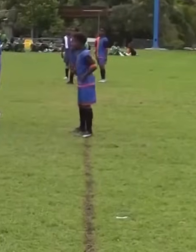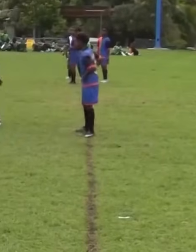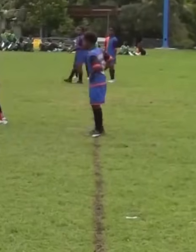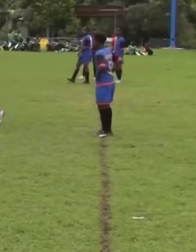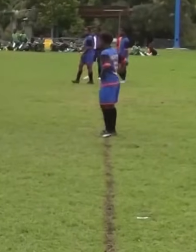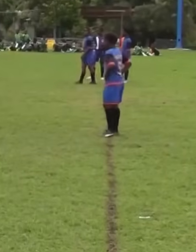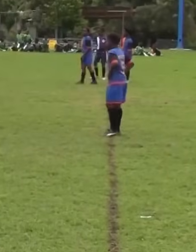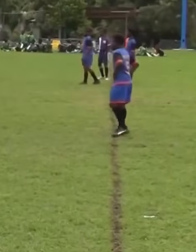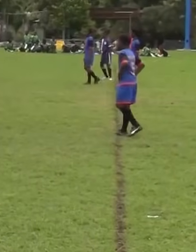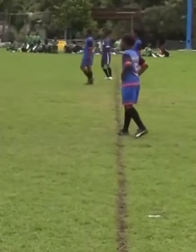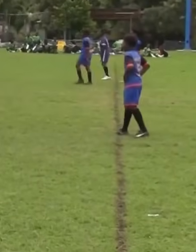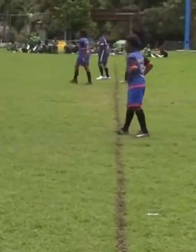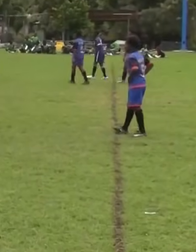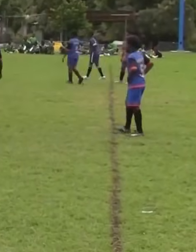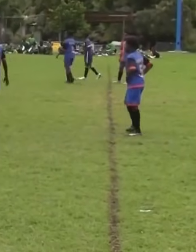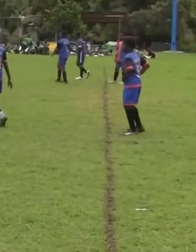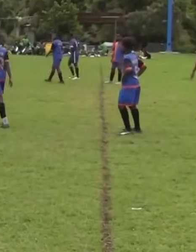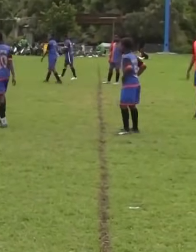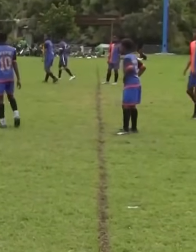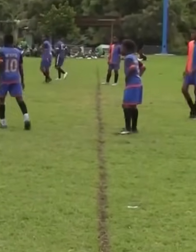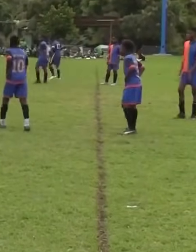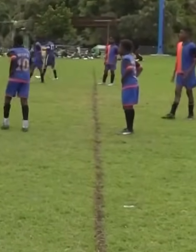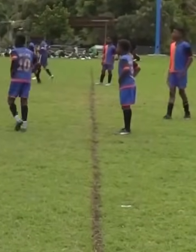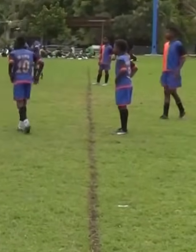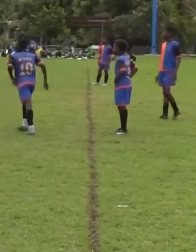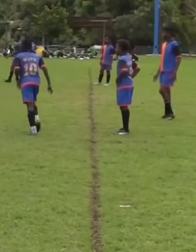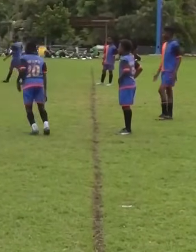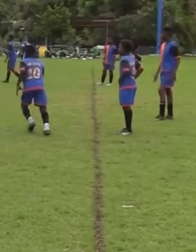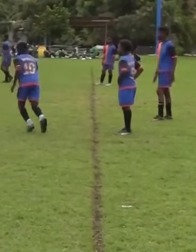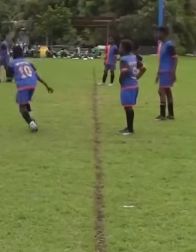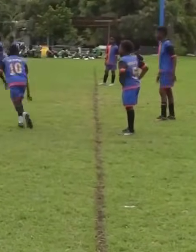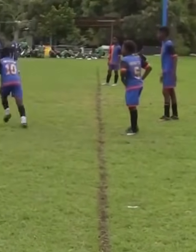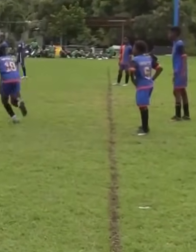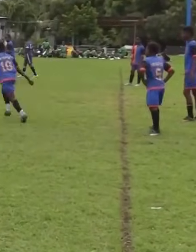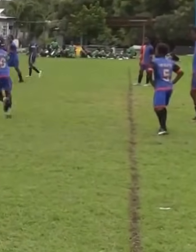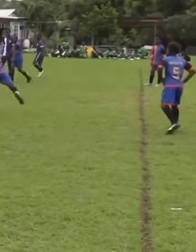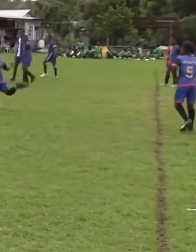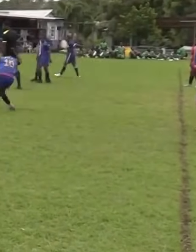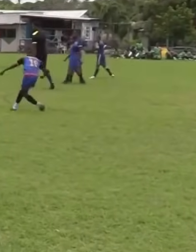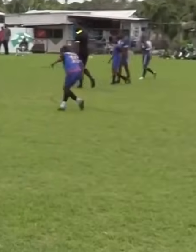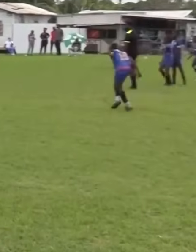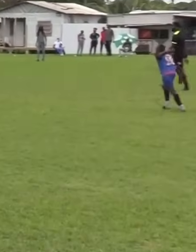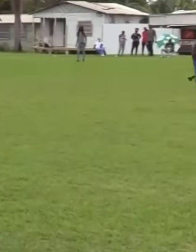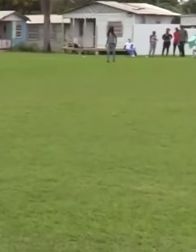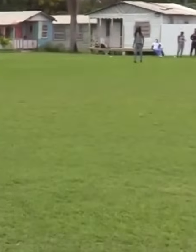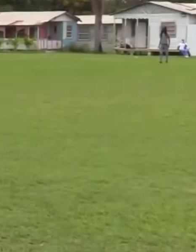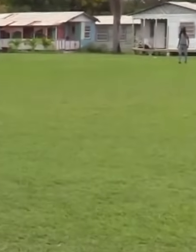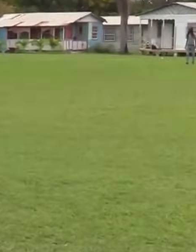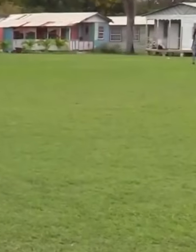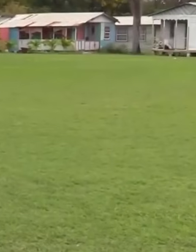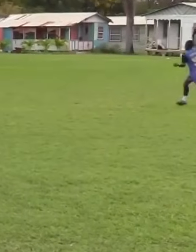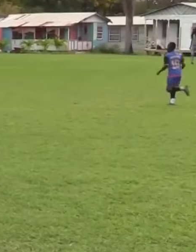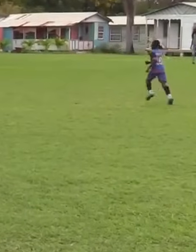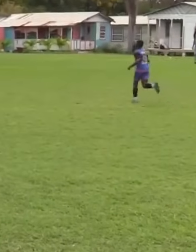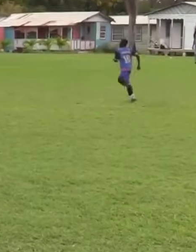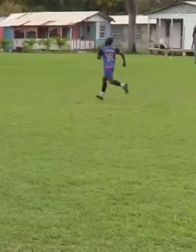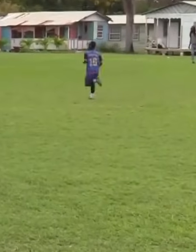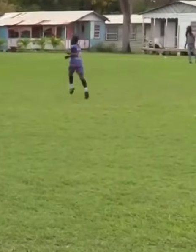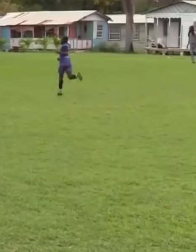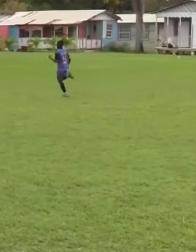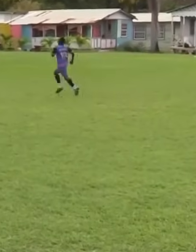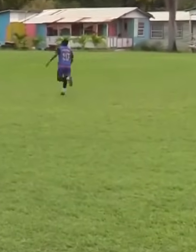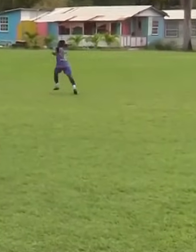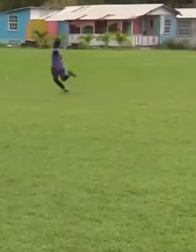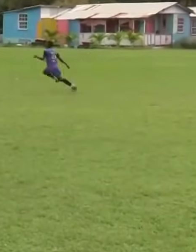The next goal crucial in terms of which way the game will go. 4 minutes left. Who's going to be the hero?